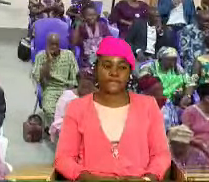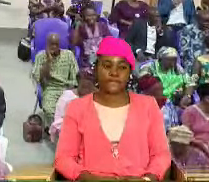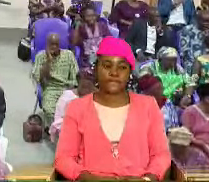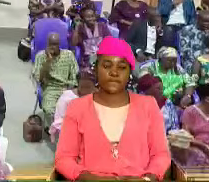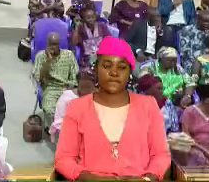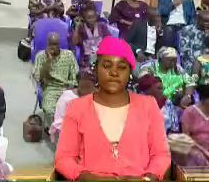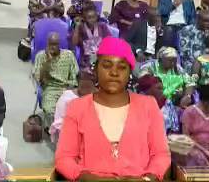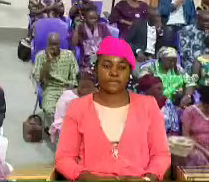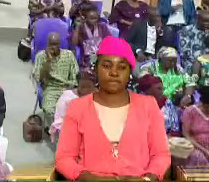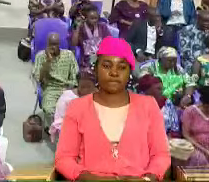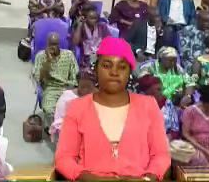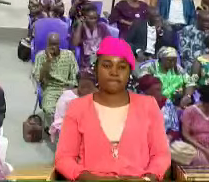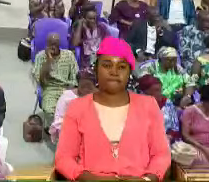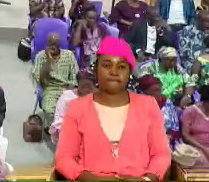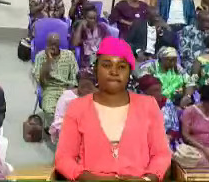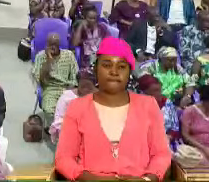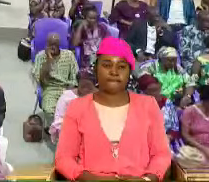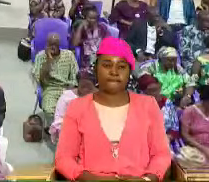open